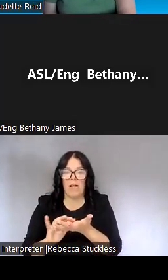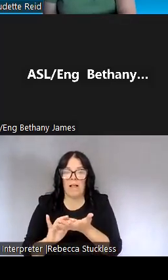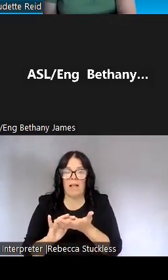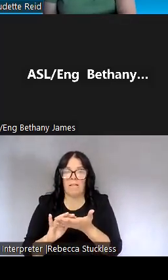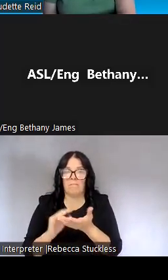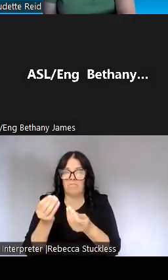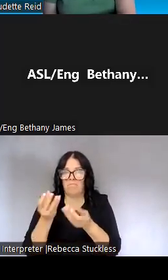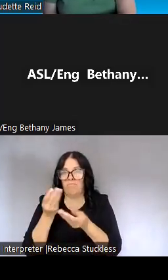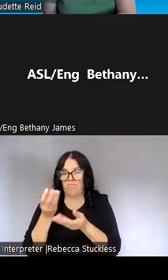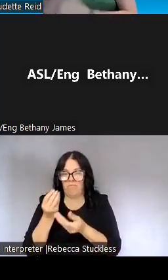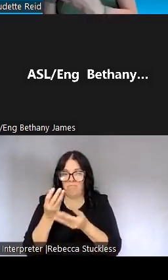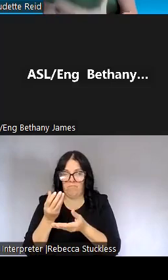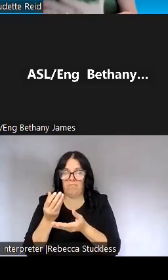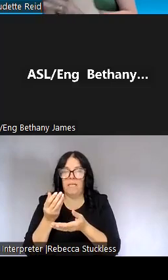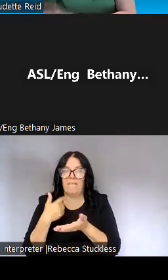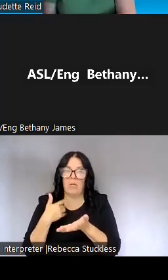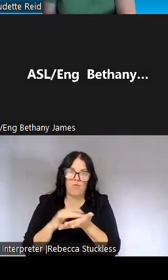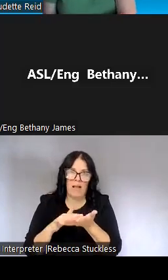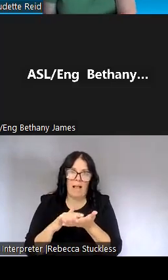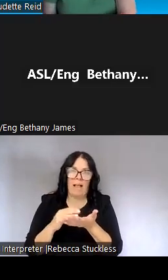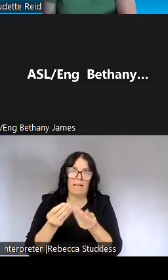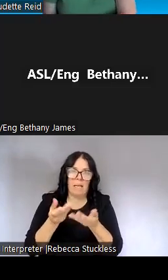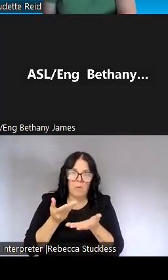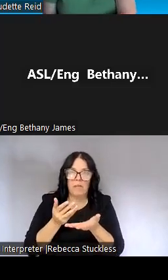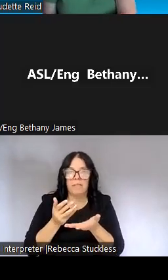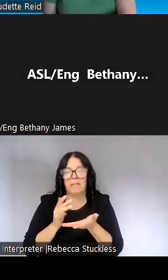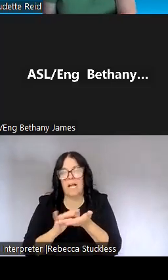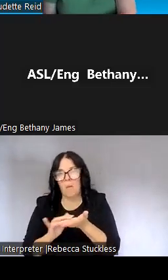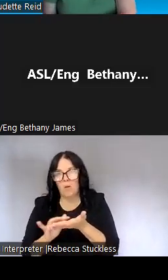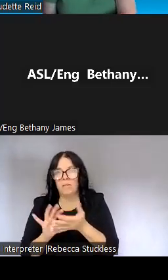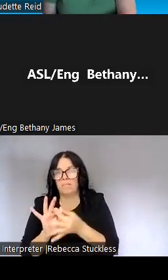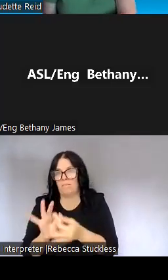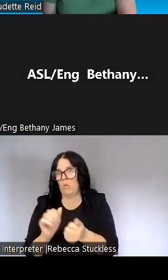input, have Braille input, Braille output related to VoiceOver.